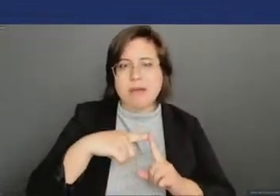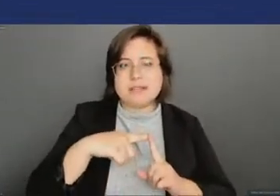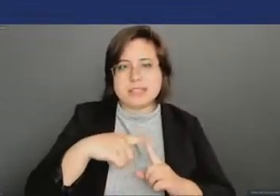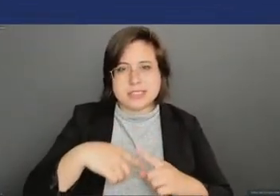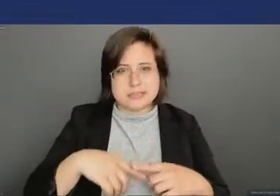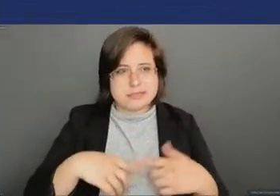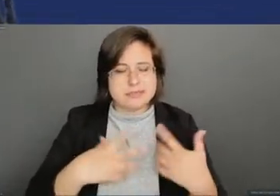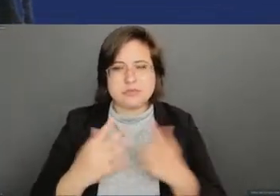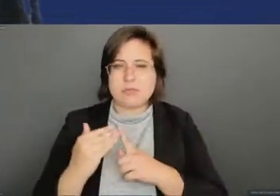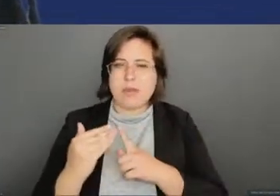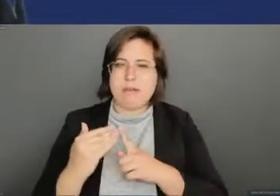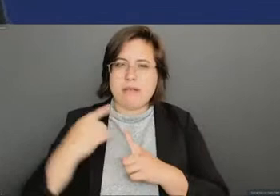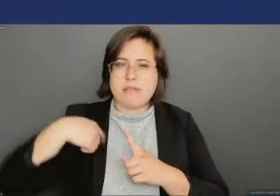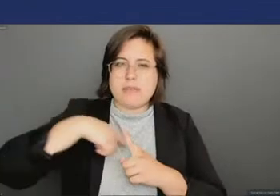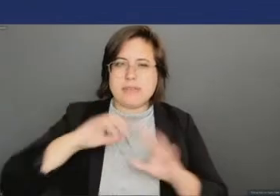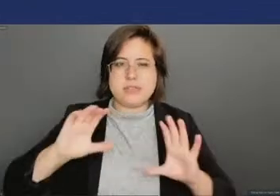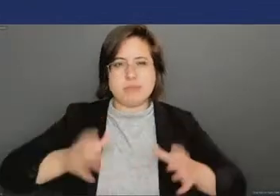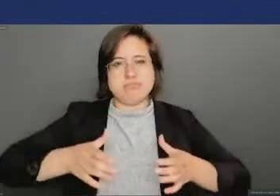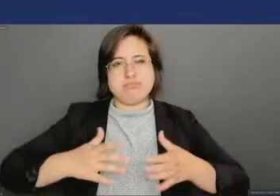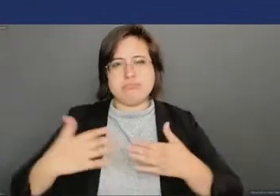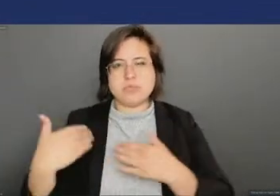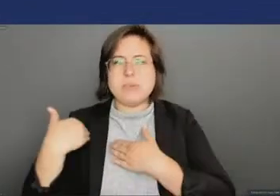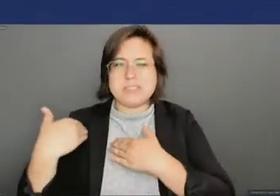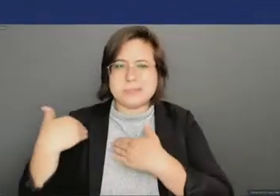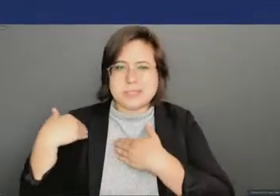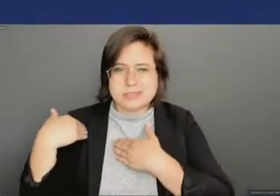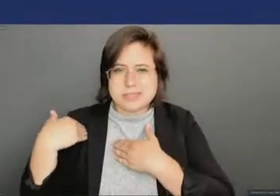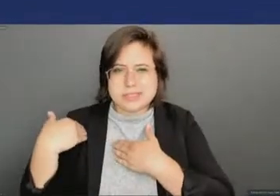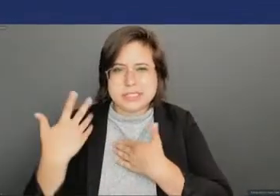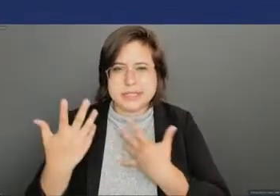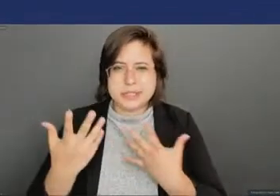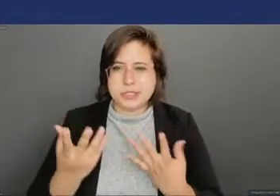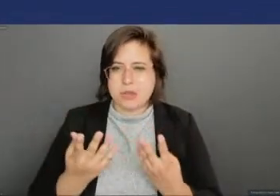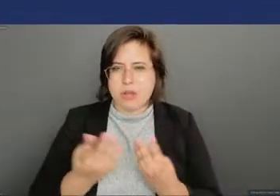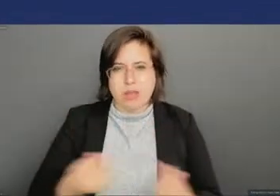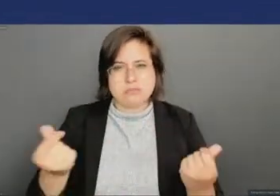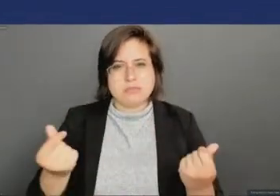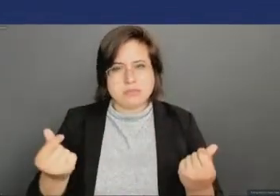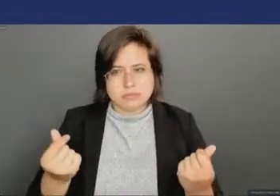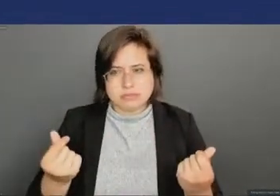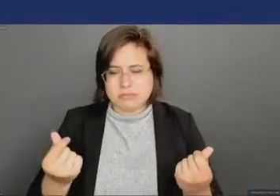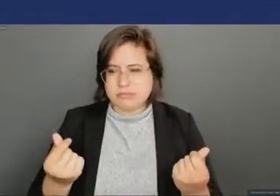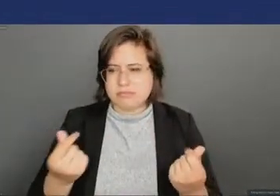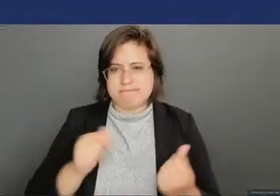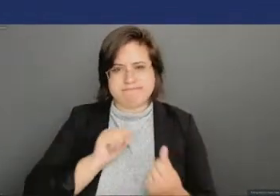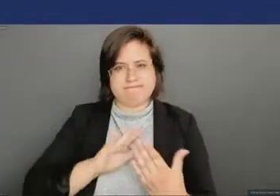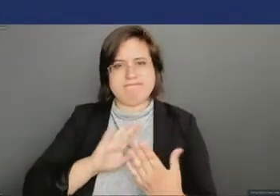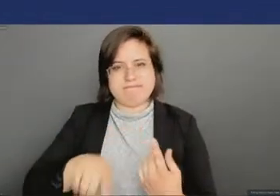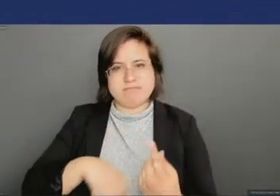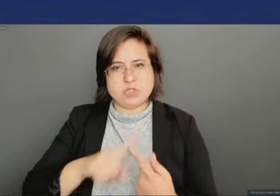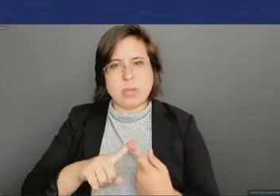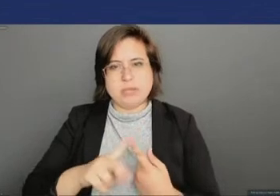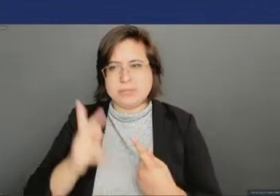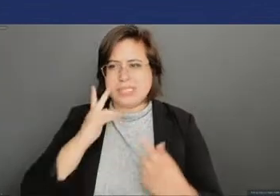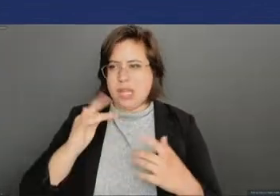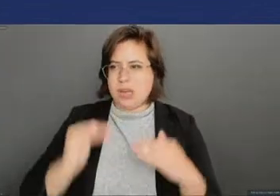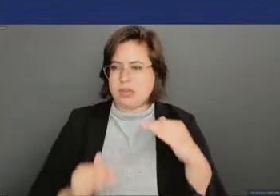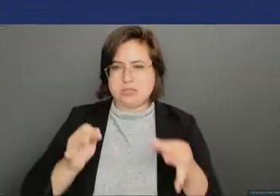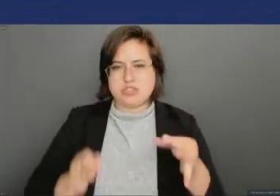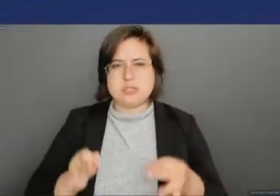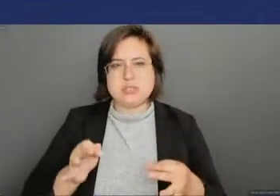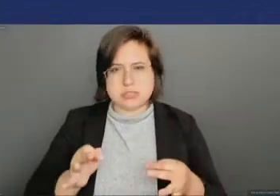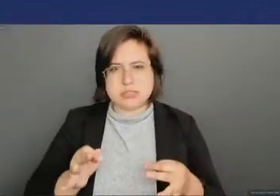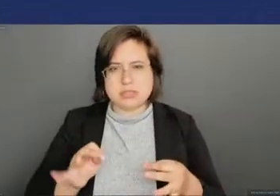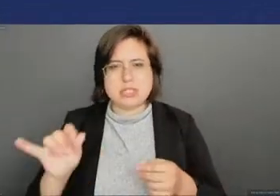us, right, around our collective responsibility to remedy when we witness injustice. I want to follow